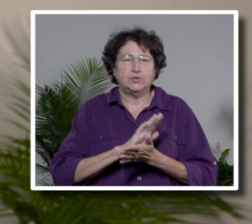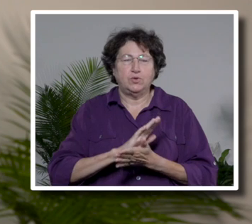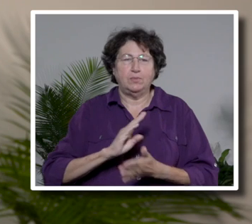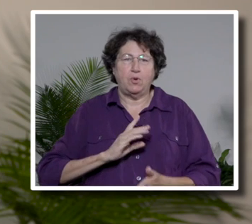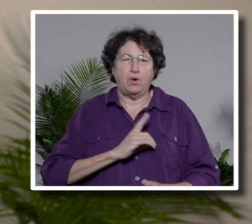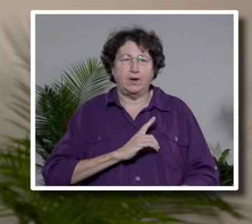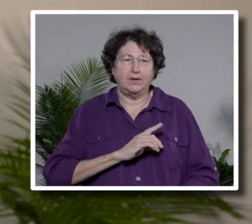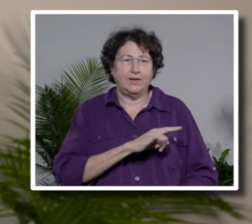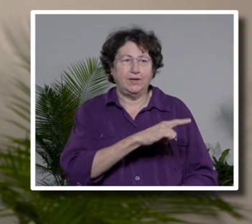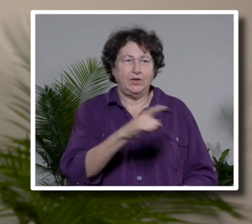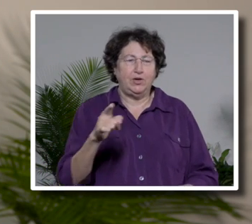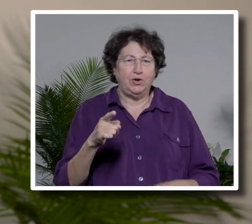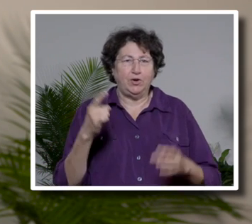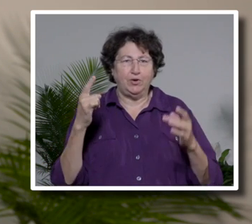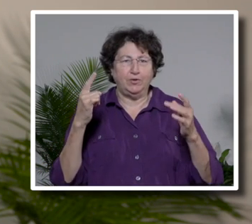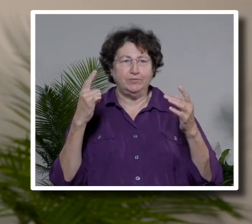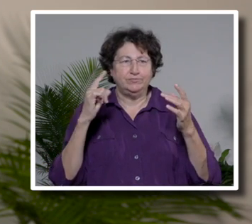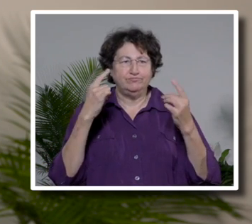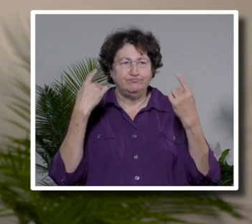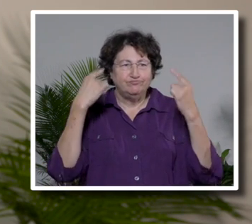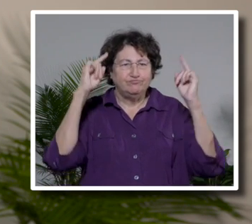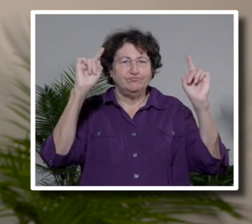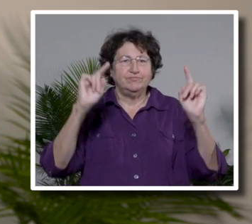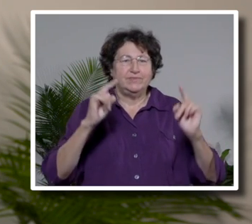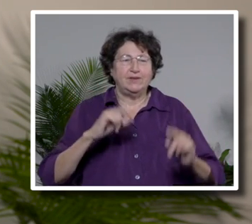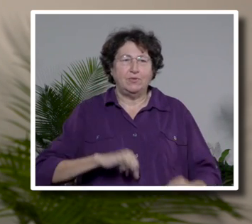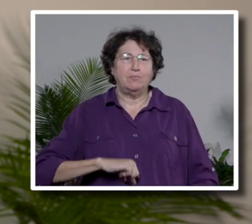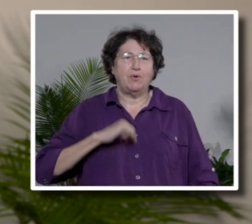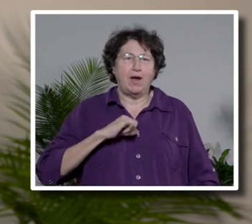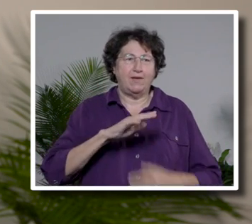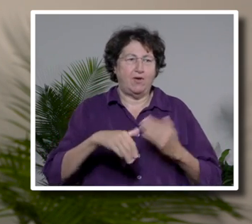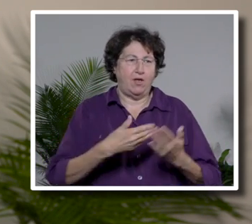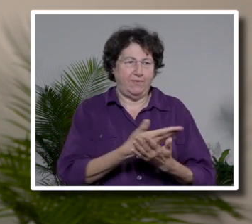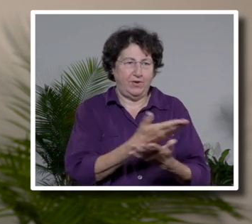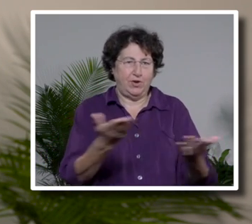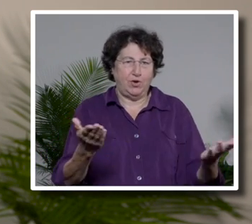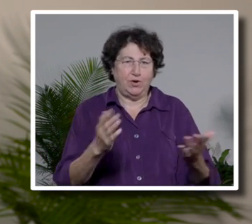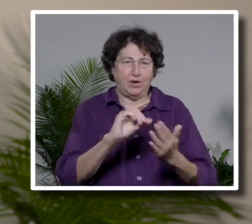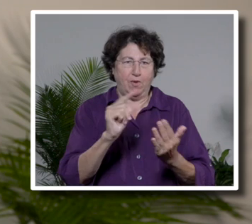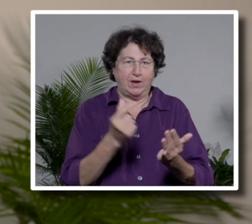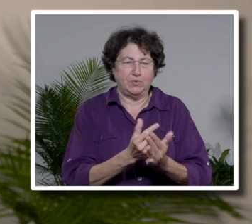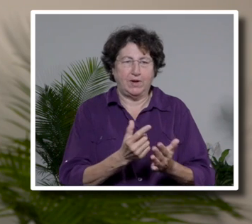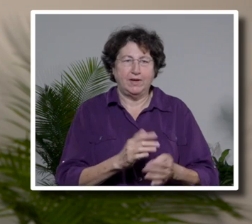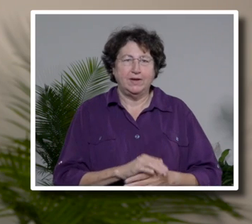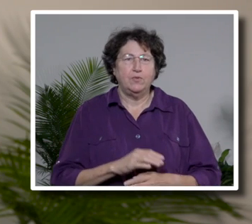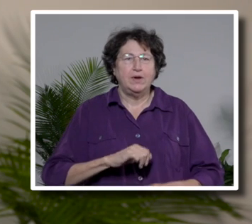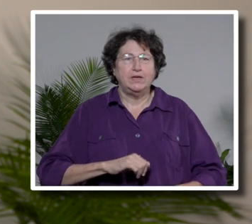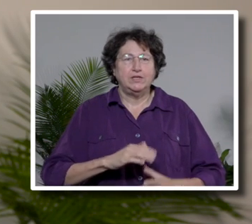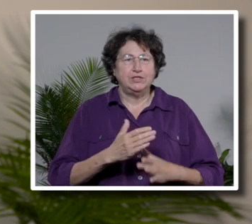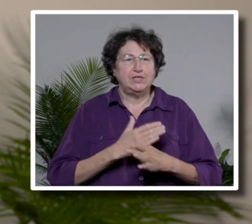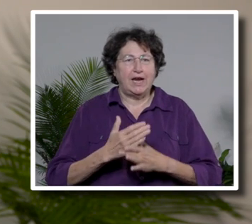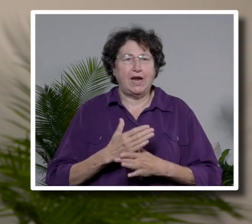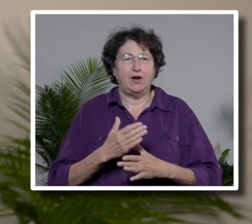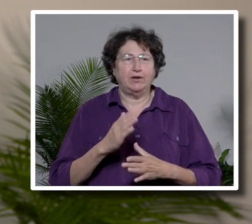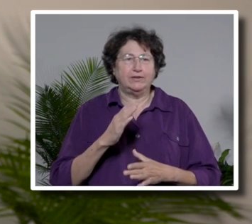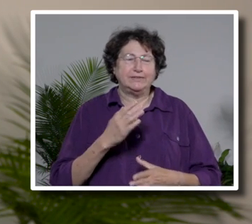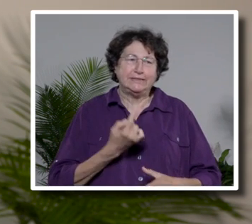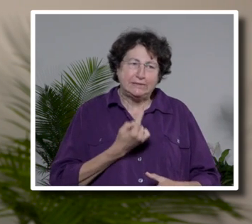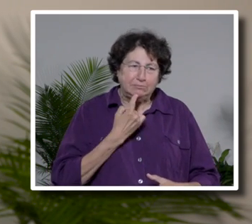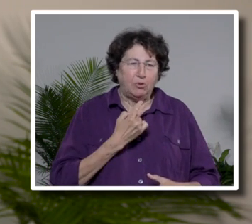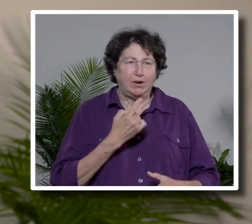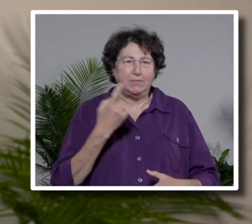achievement in graduating from high school is commendable, and we are proud of you all. We share in your disappointment in not holding a